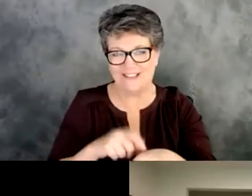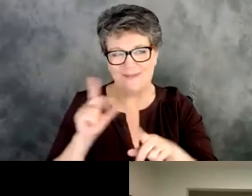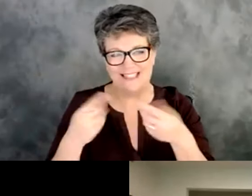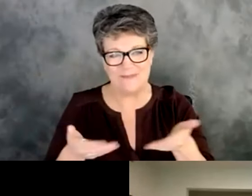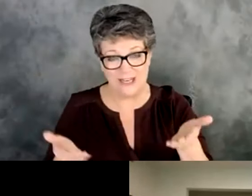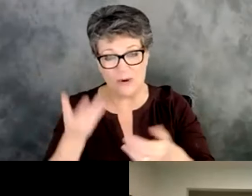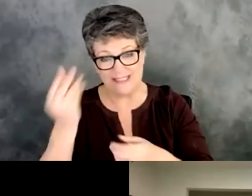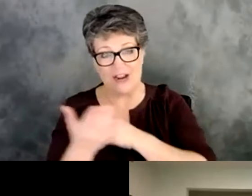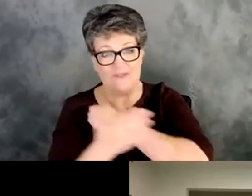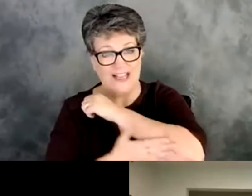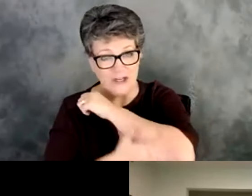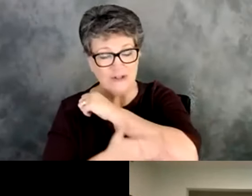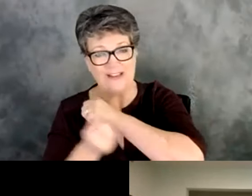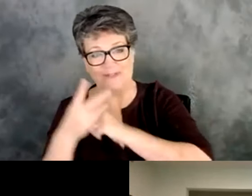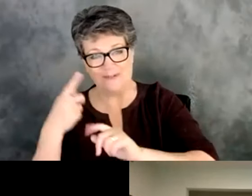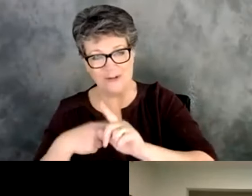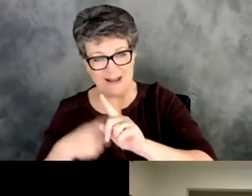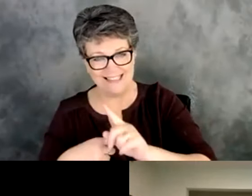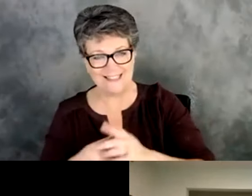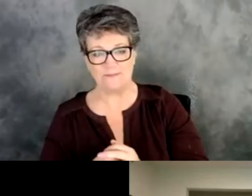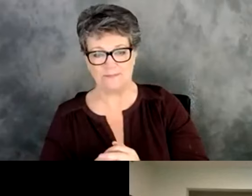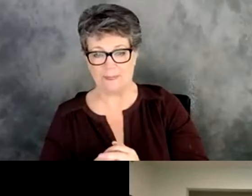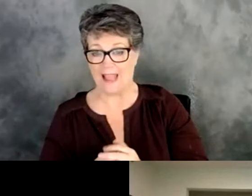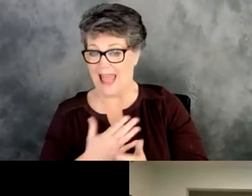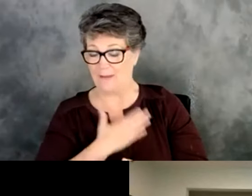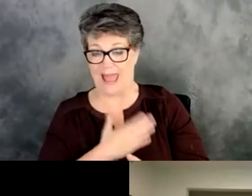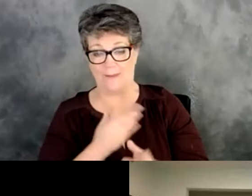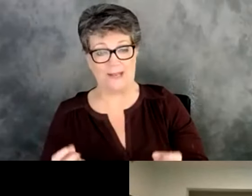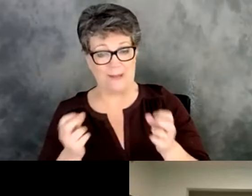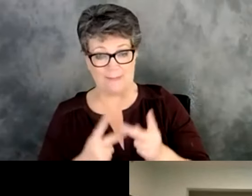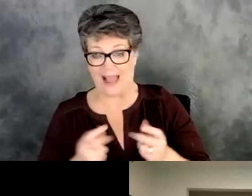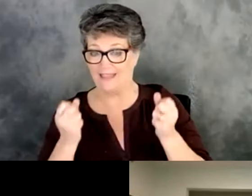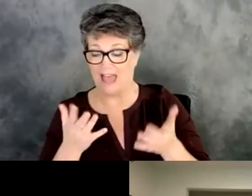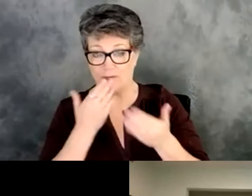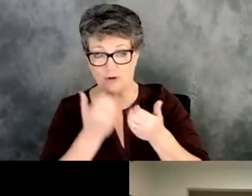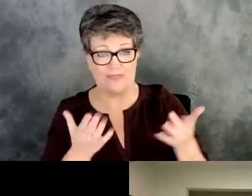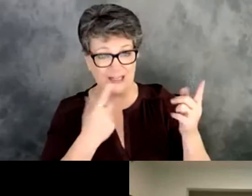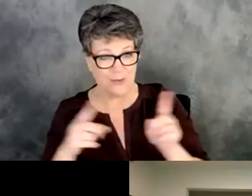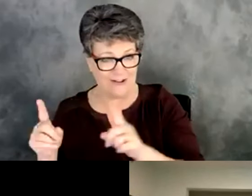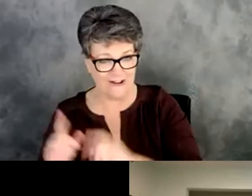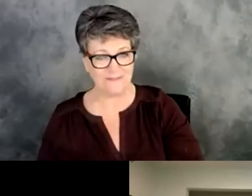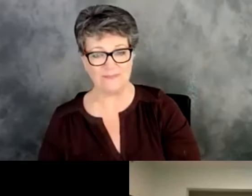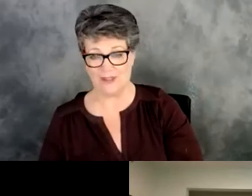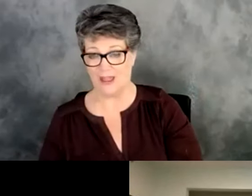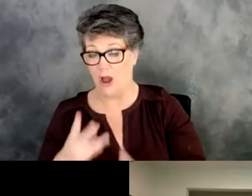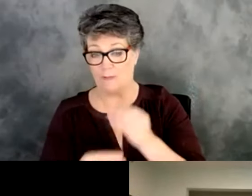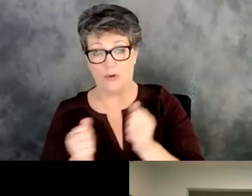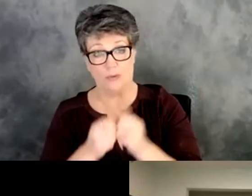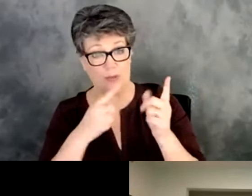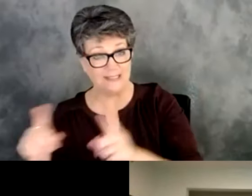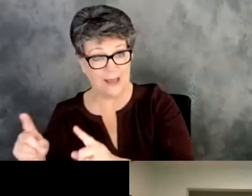I was out of the country for a few months. I'm happy to be back. There's a lot of good things going on, both with what's